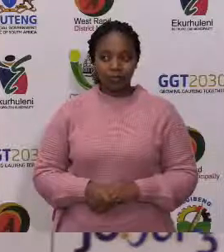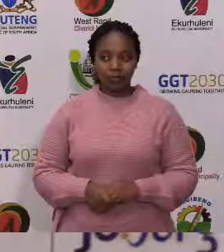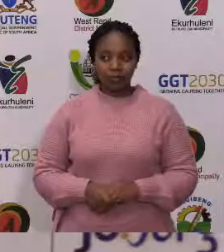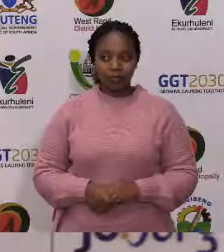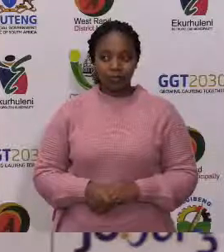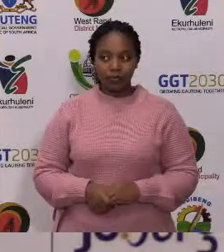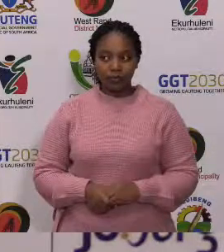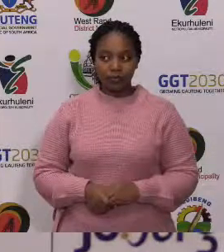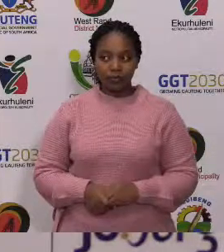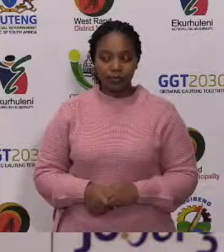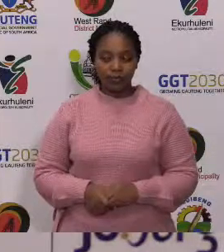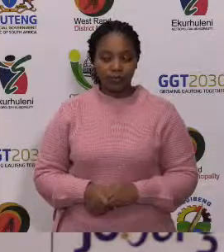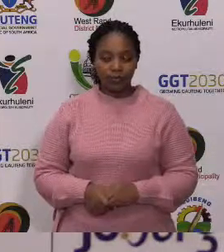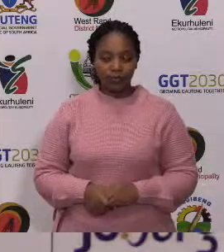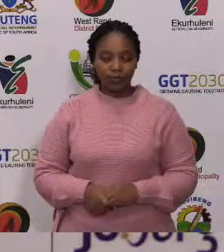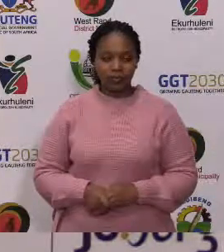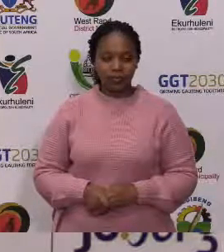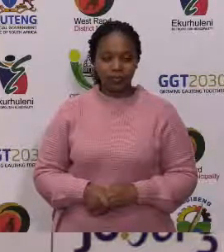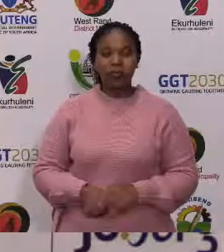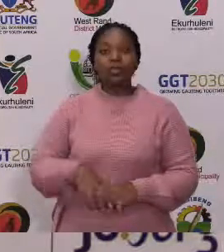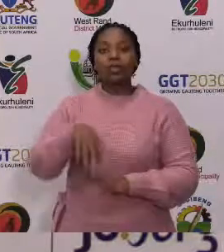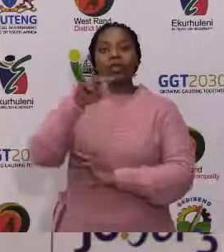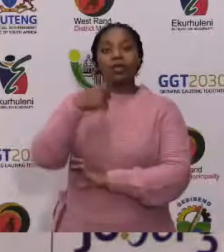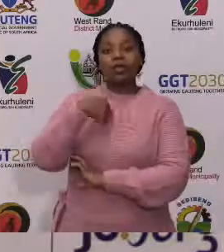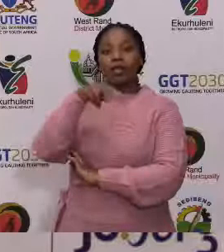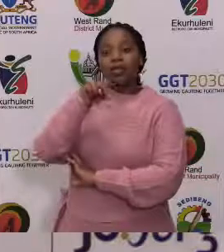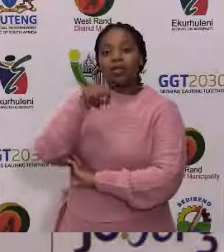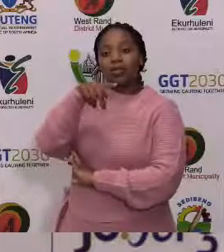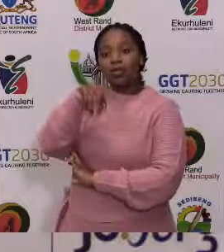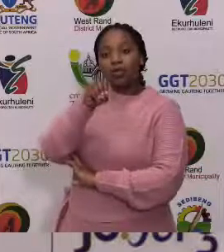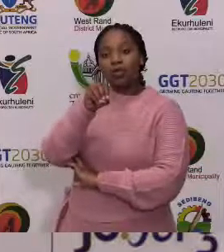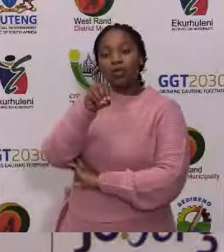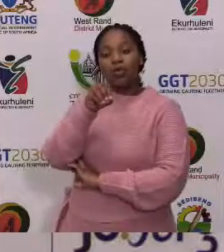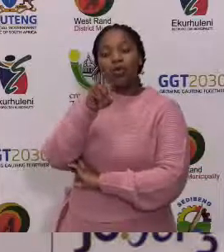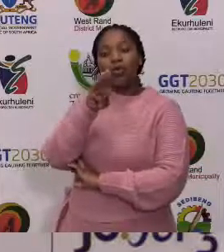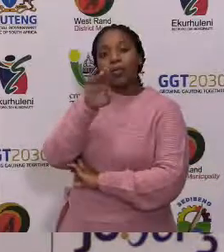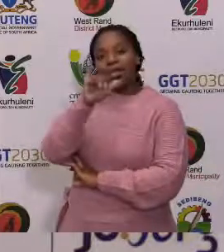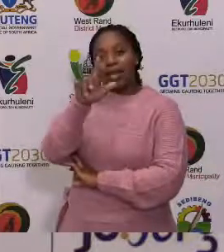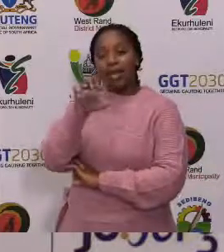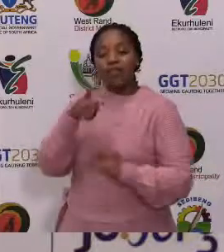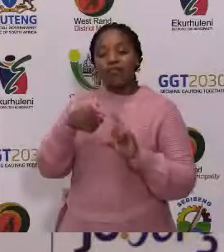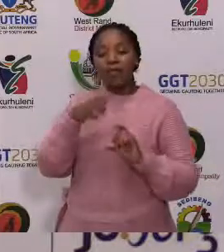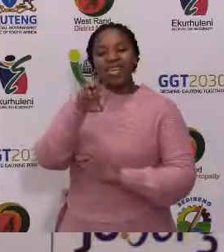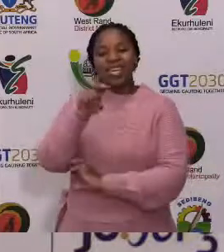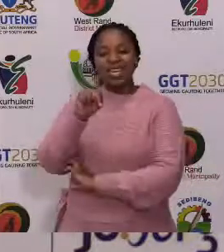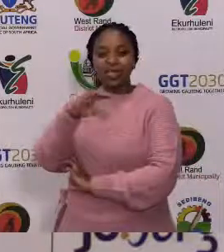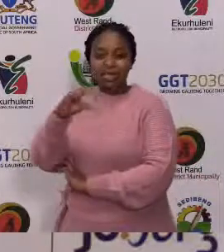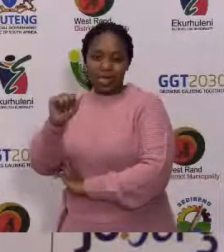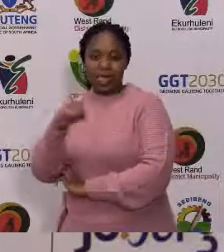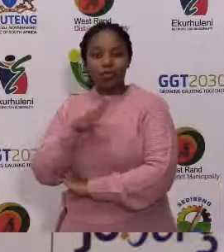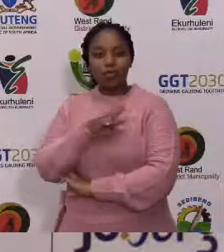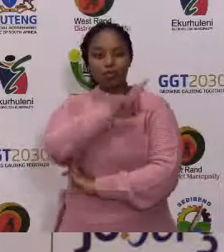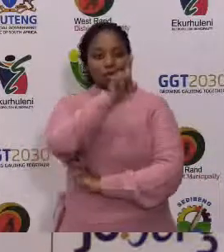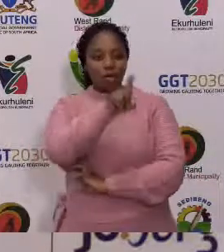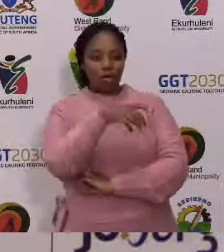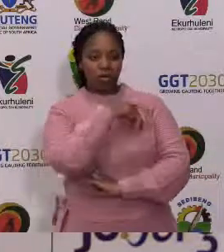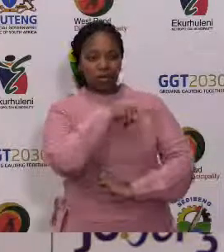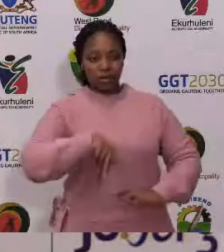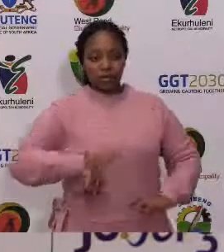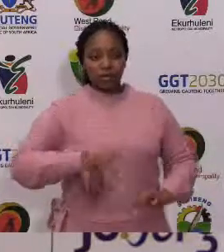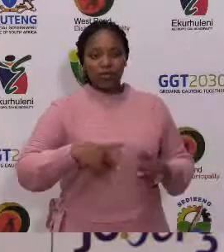Yeah, please go ahead. Yeah. Ngobile Madlala from ENCA. I just want to ask from the Premier, he's specified that